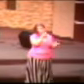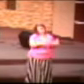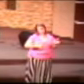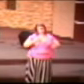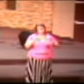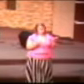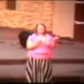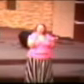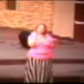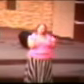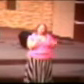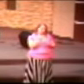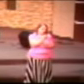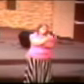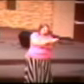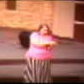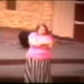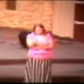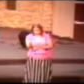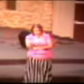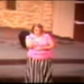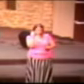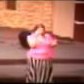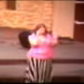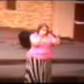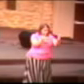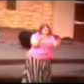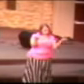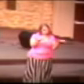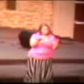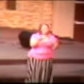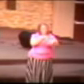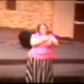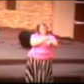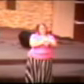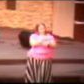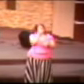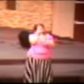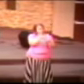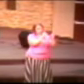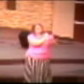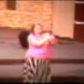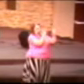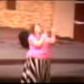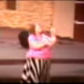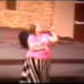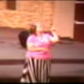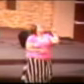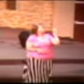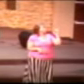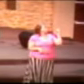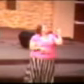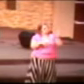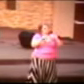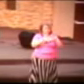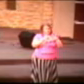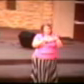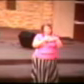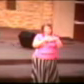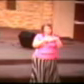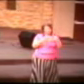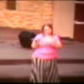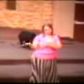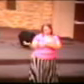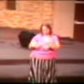because we're trying to shift our focus here at the Highland Oaks Church. You remember this image from a few weeks ago, this chair that I brought